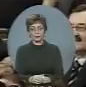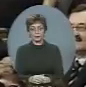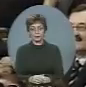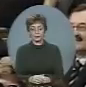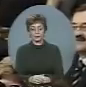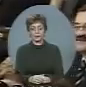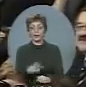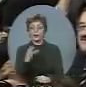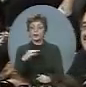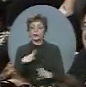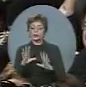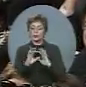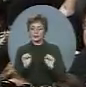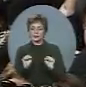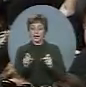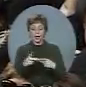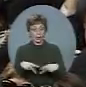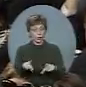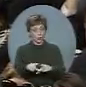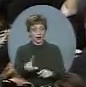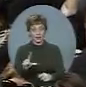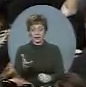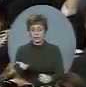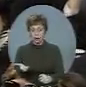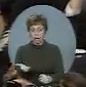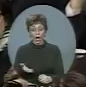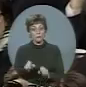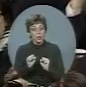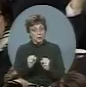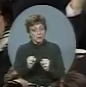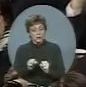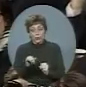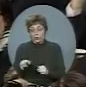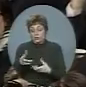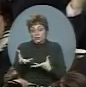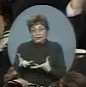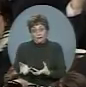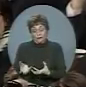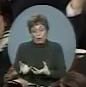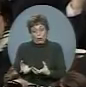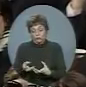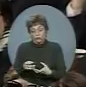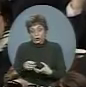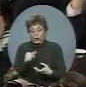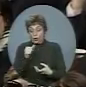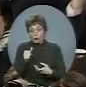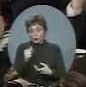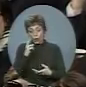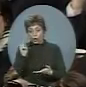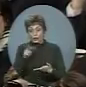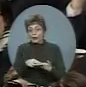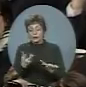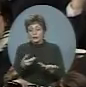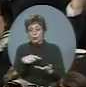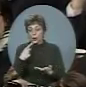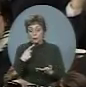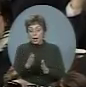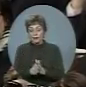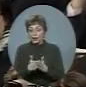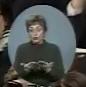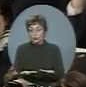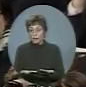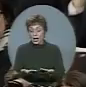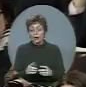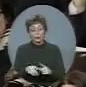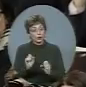The Liberal Party can choose to ignore, if it wants, what's in the newspapers. They can choose to ignore what they want from this party. What they